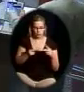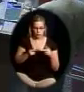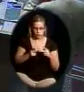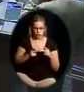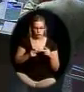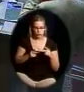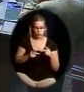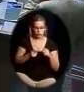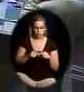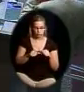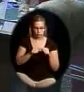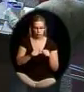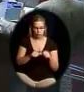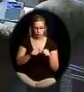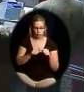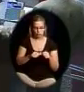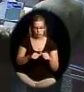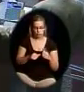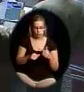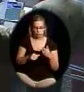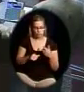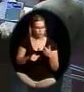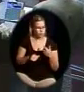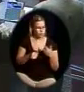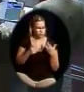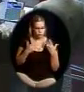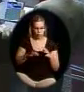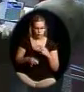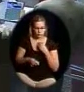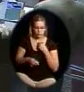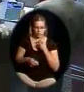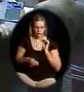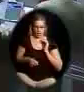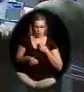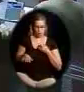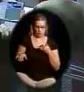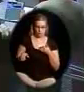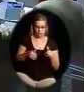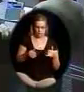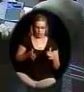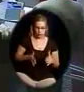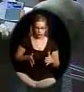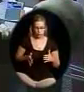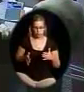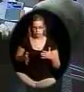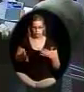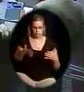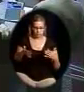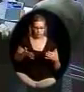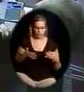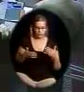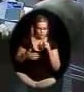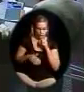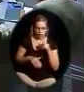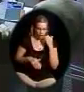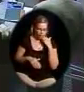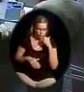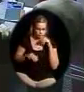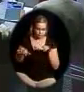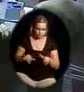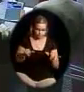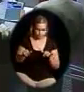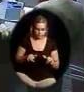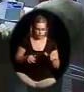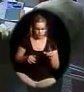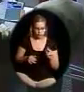fields, which we have to have ready for our players, that would be as a routine matter utilized by